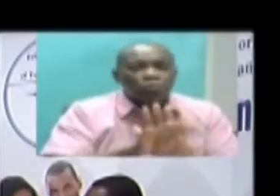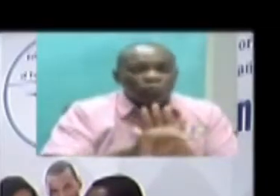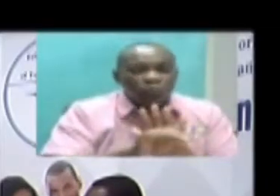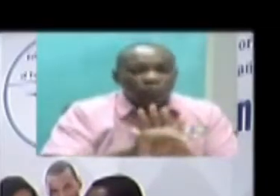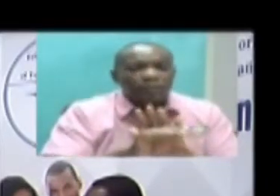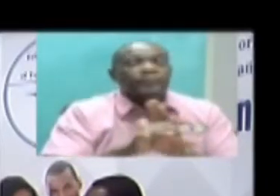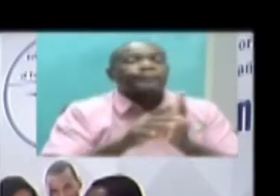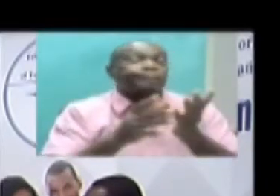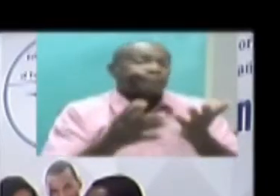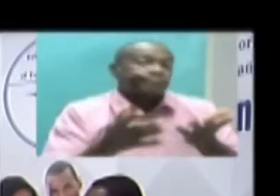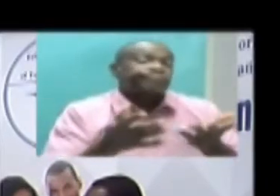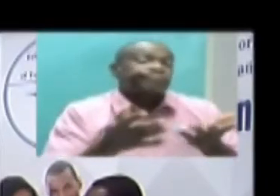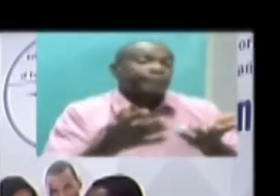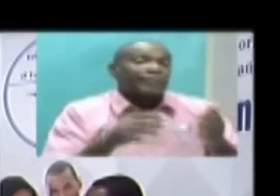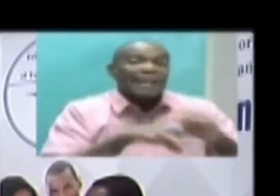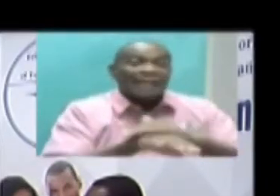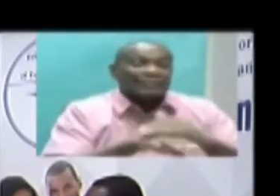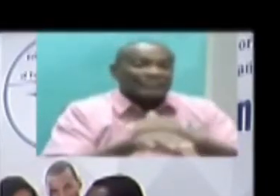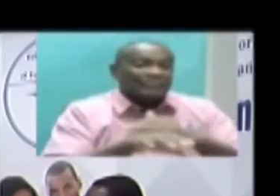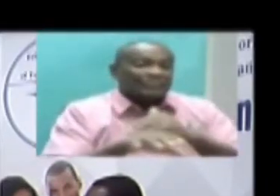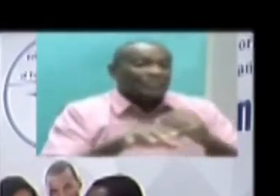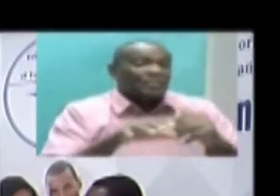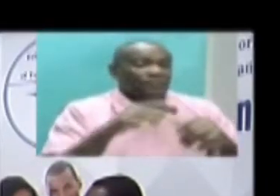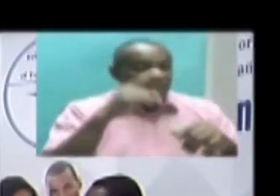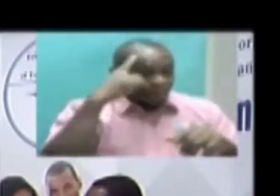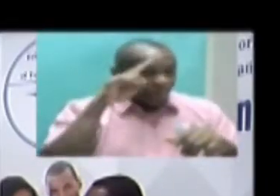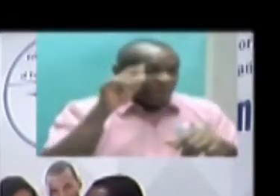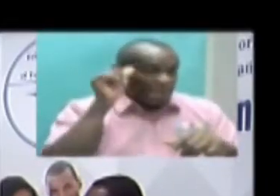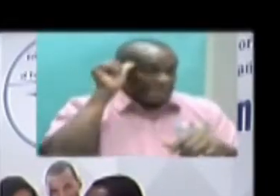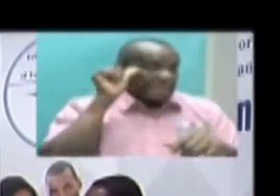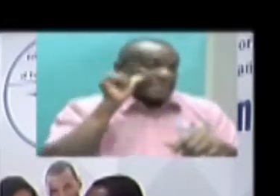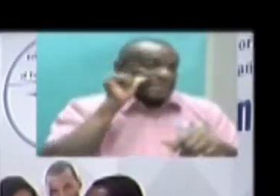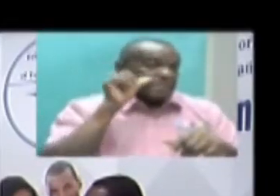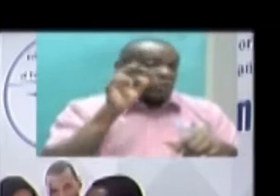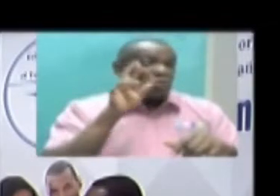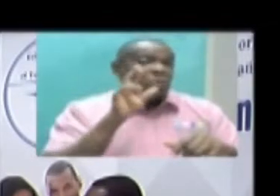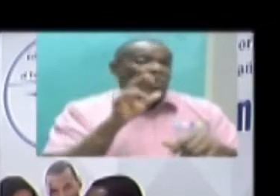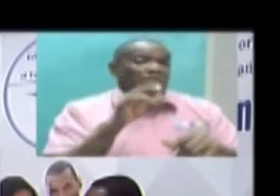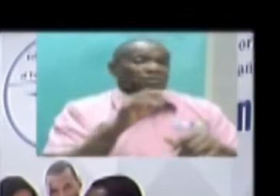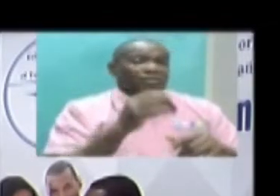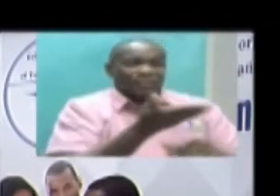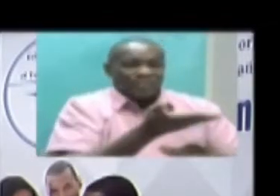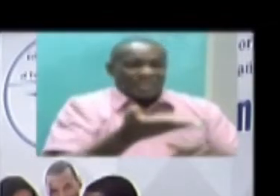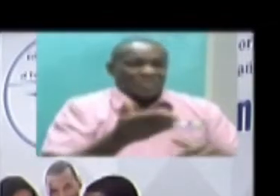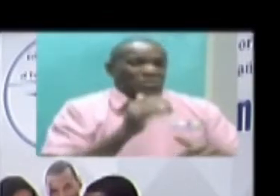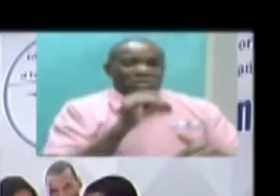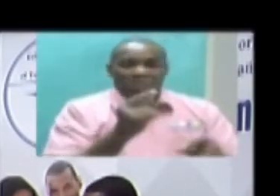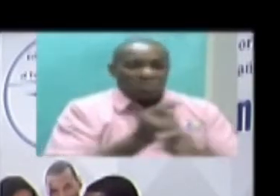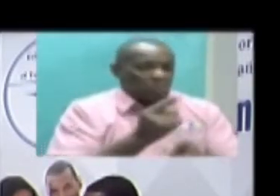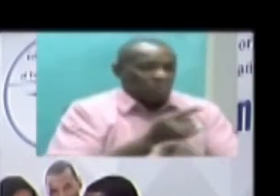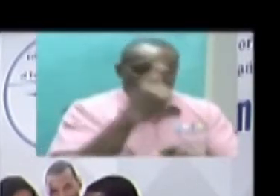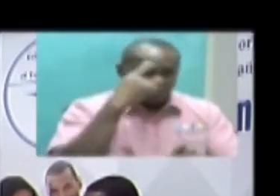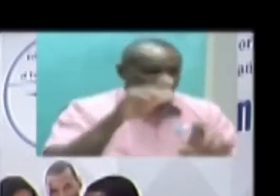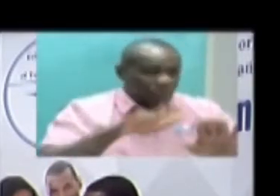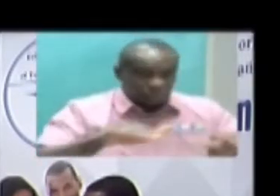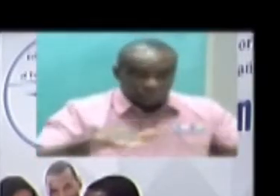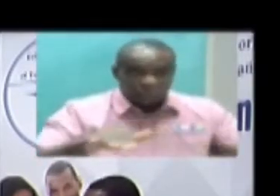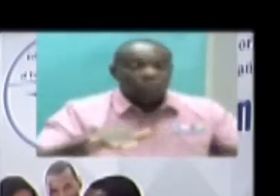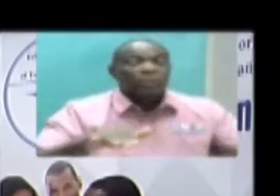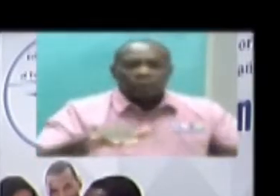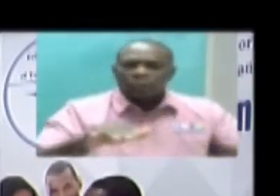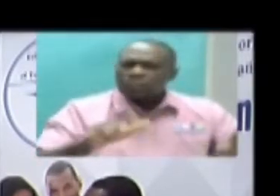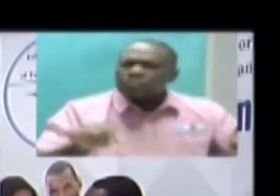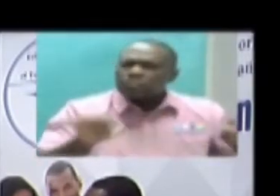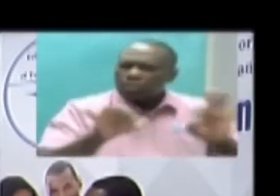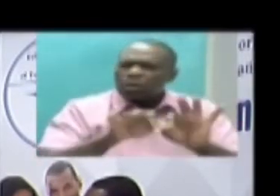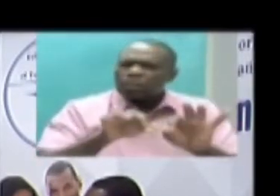to adult and inappropriate material. Content filtering is something, another term that I think we need to play a little bit of emphasis